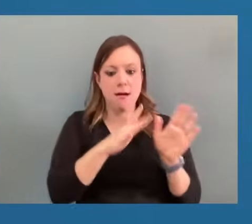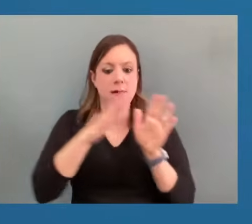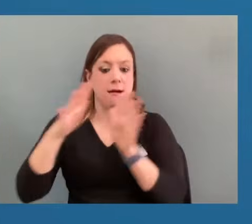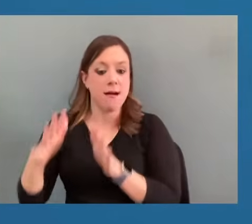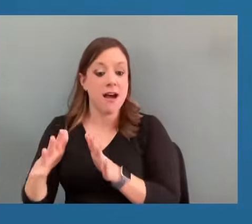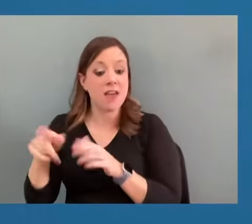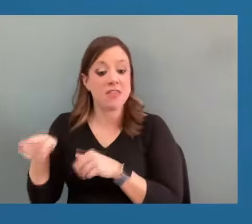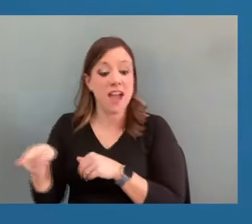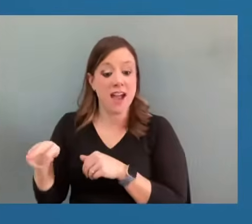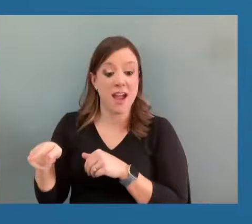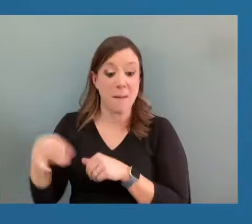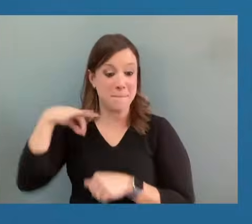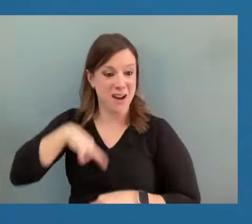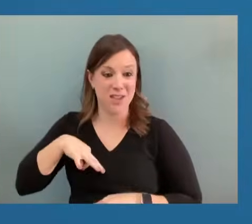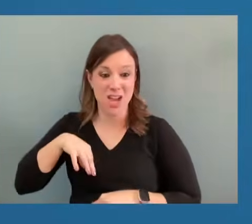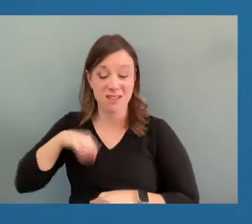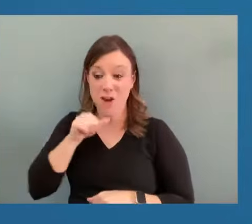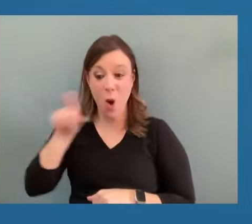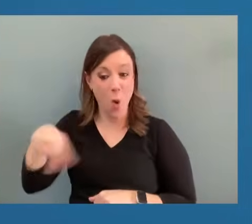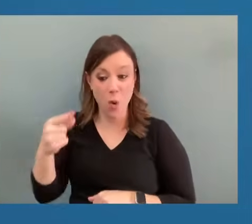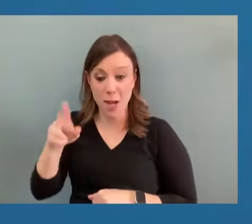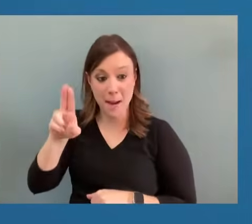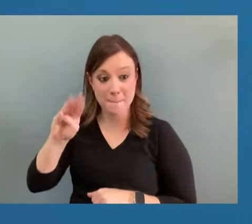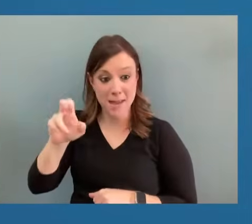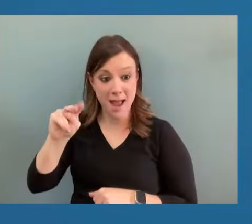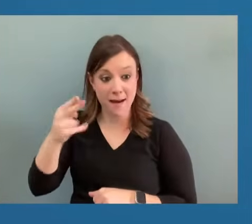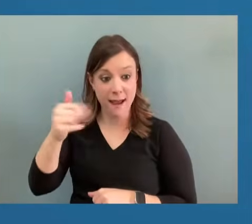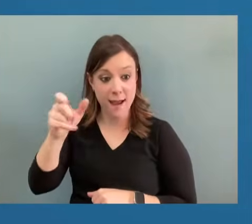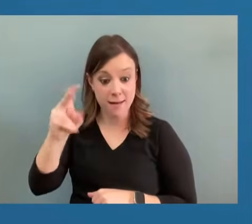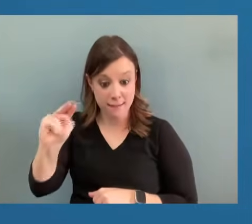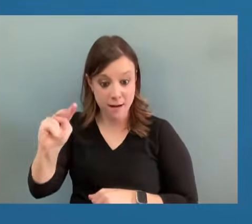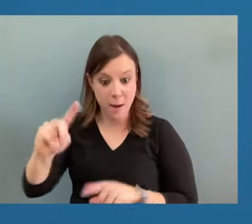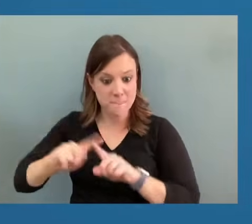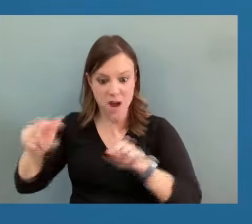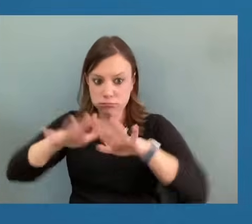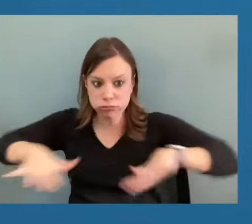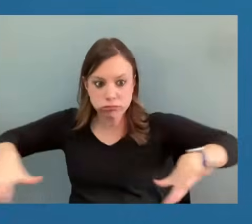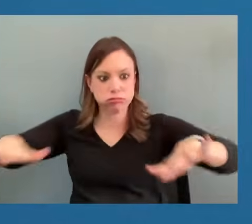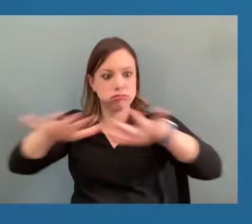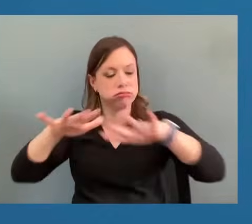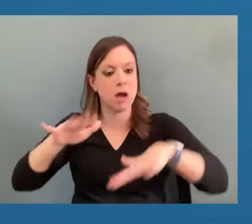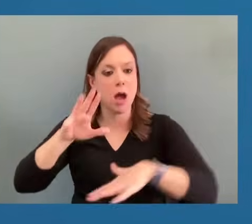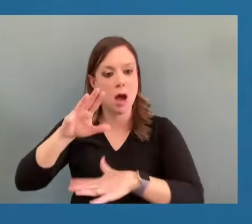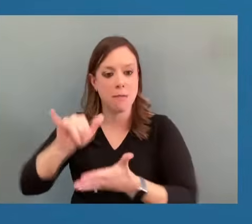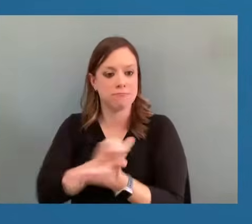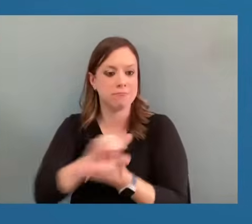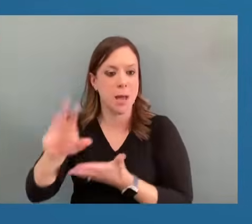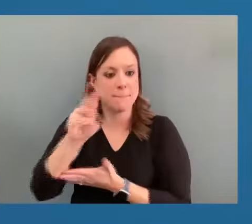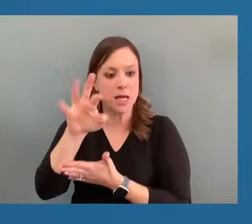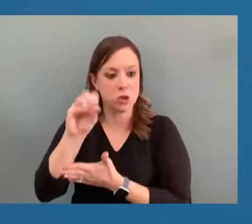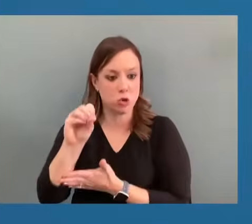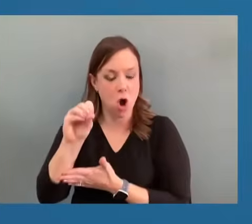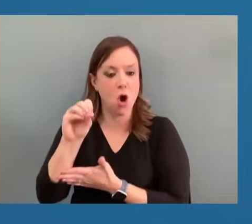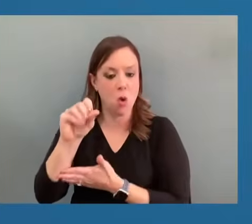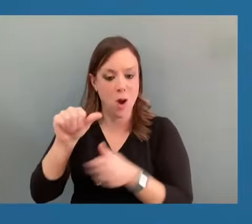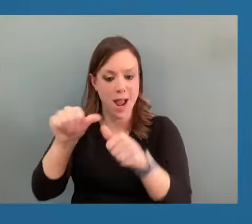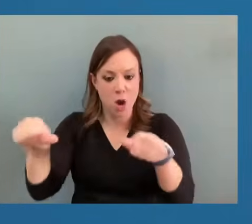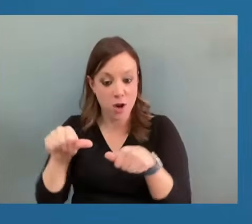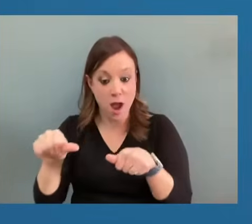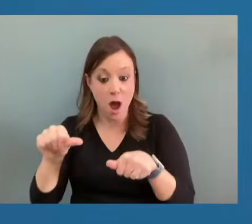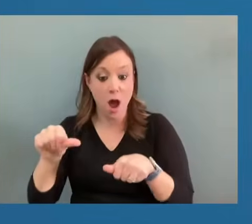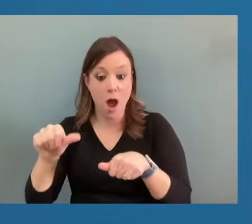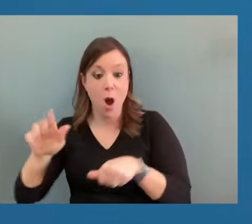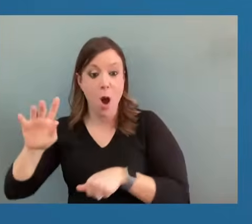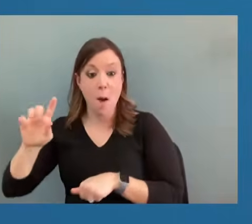entire metro area. Traffic delays are down or unchanged throughout the region, including the Bronx, Staten Island, Long Island, and